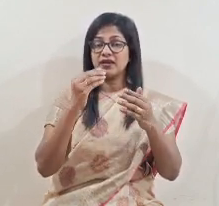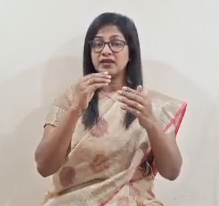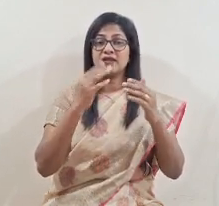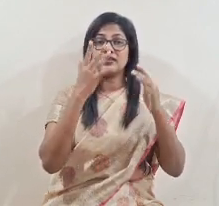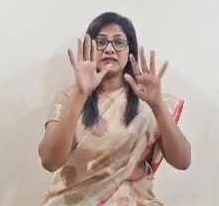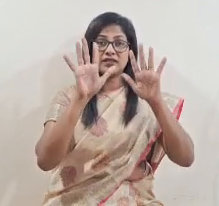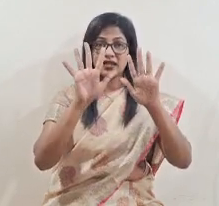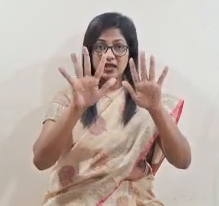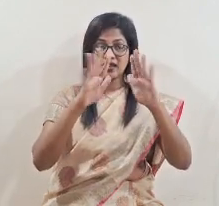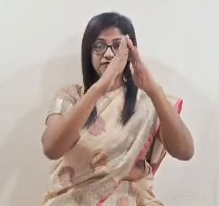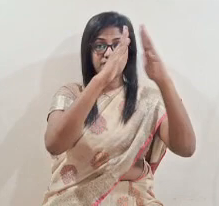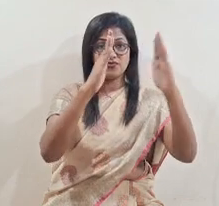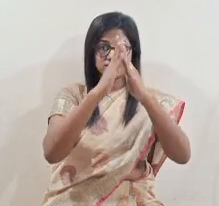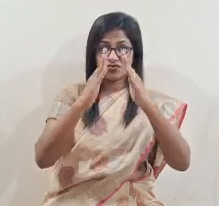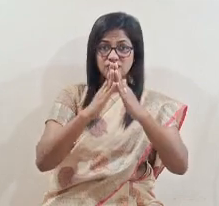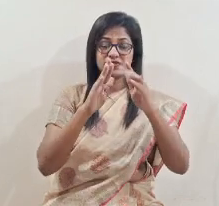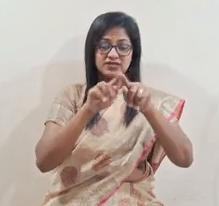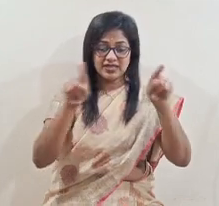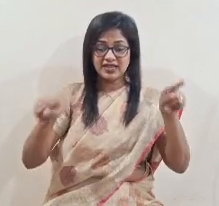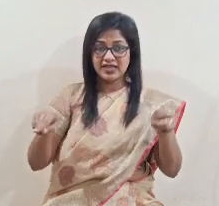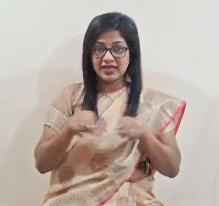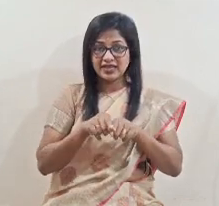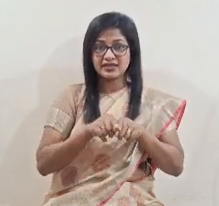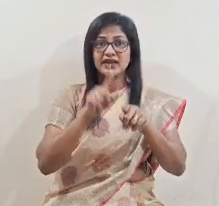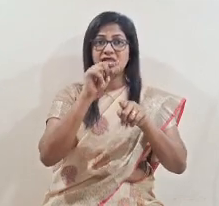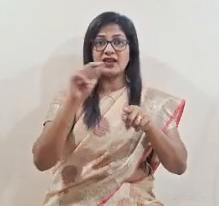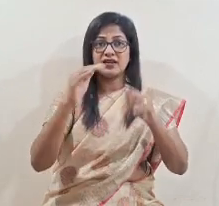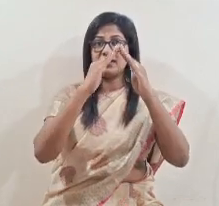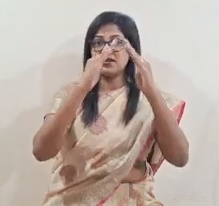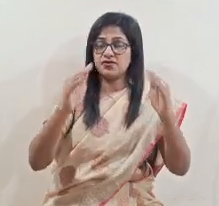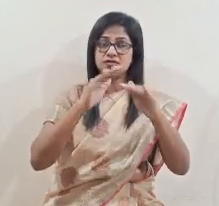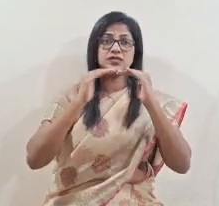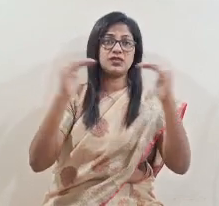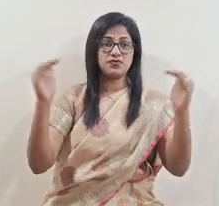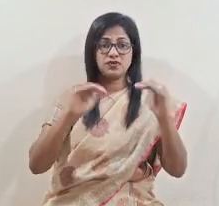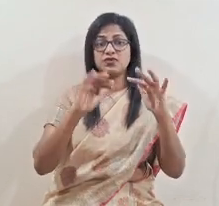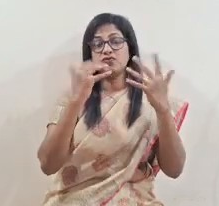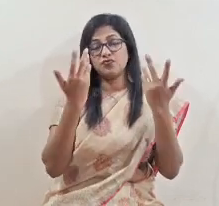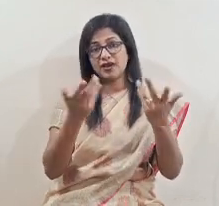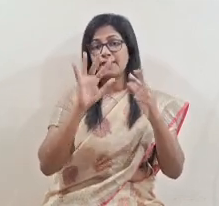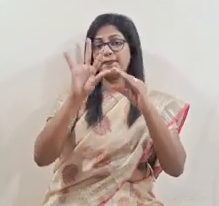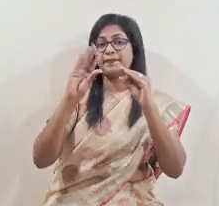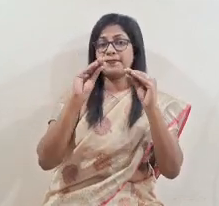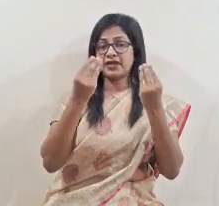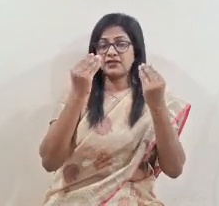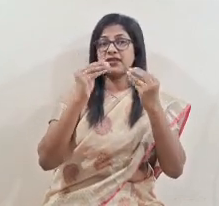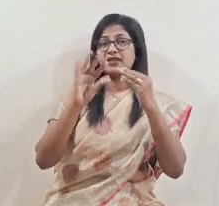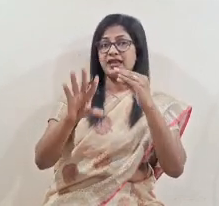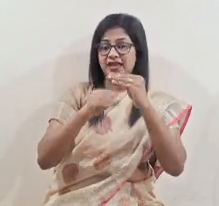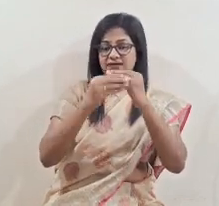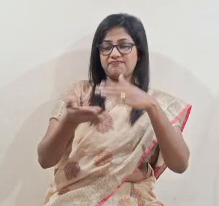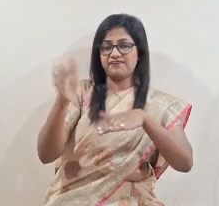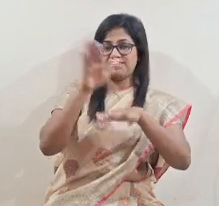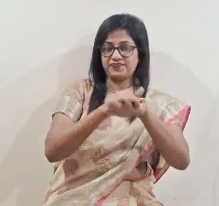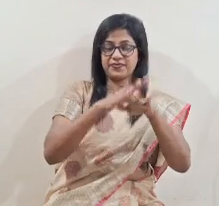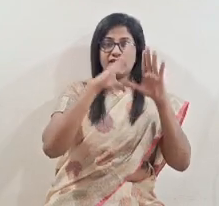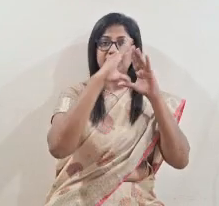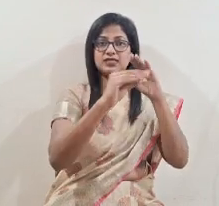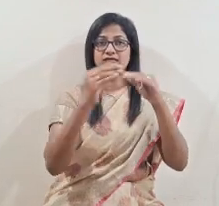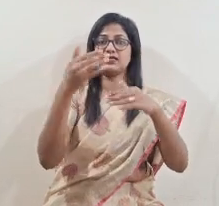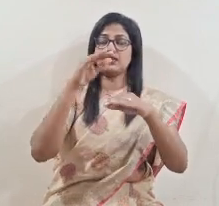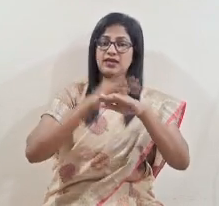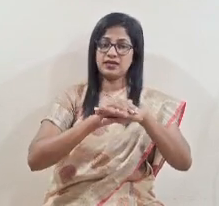10 households and a hectare with 100 households equally. So why not to add a layer of